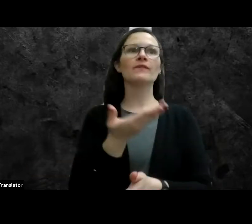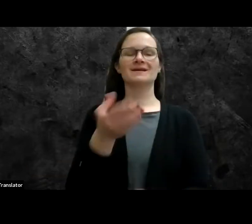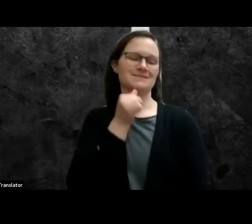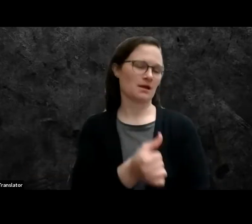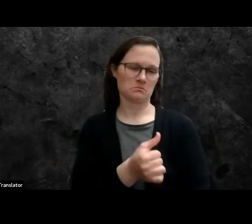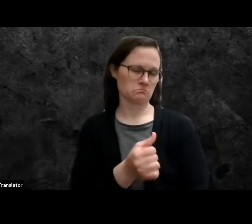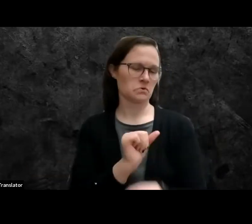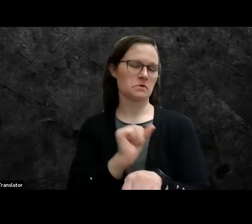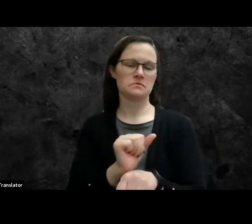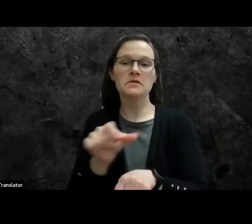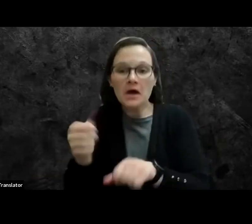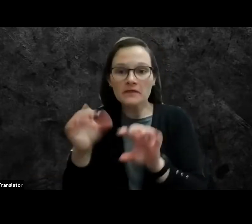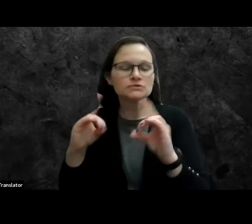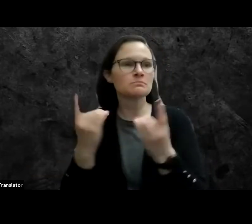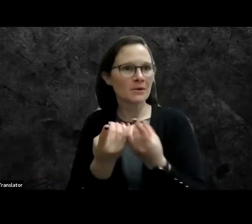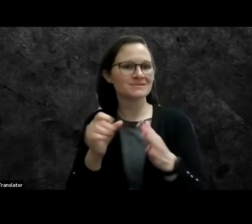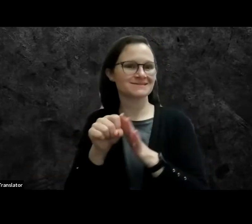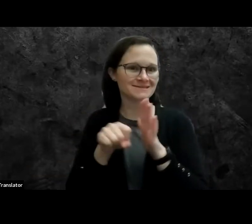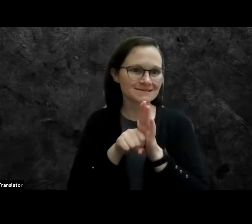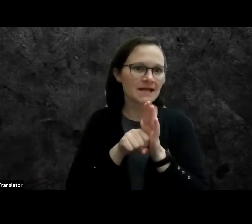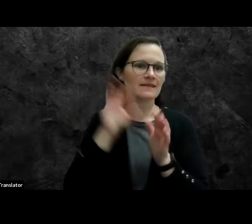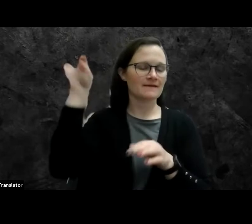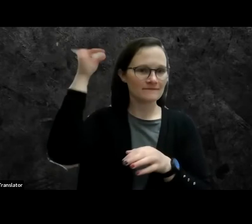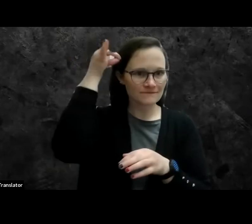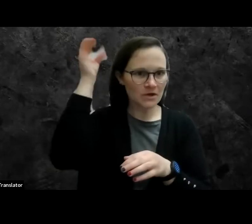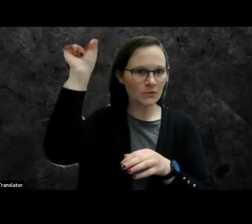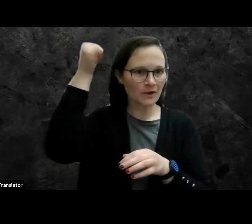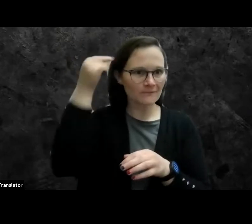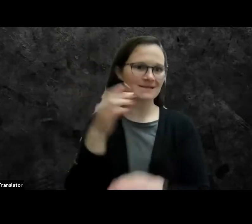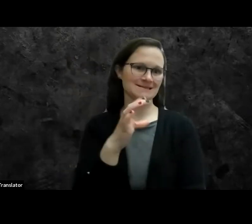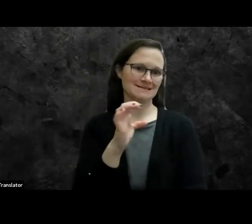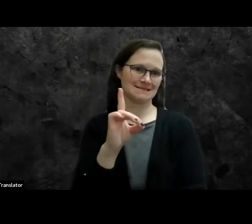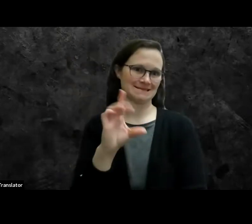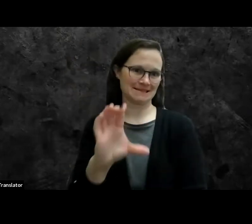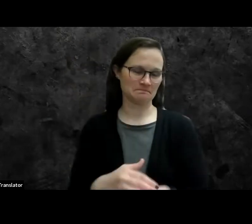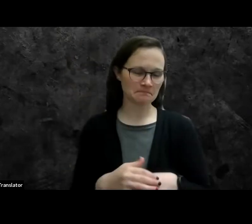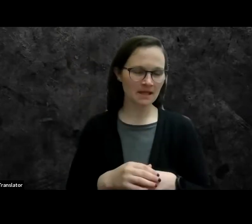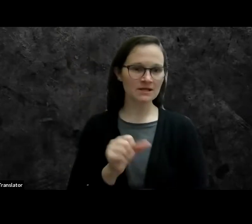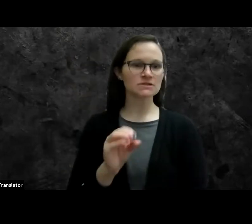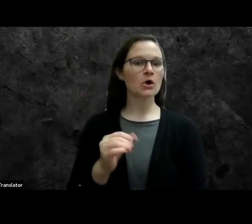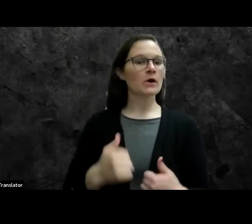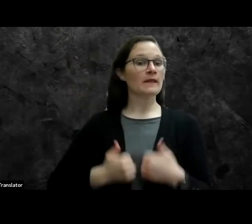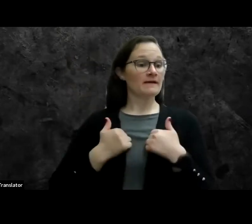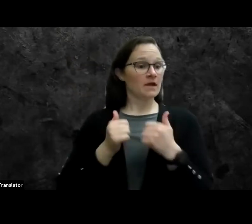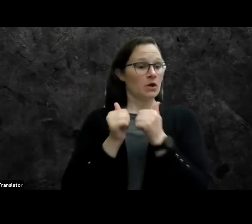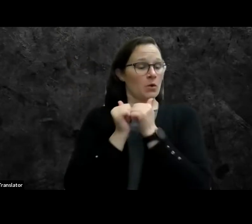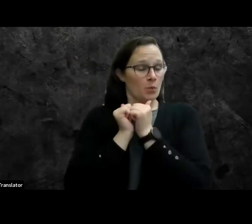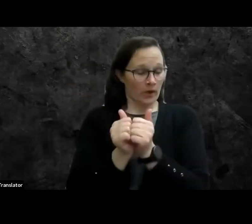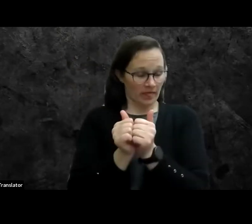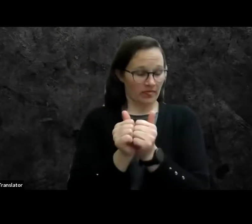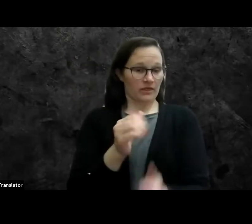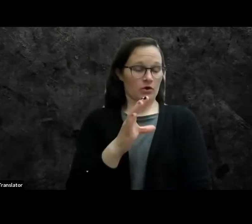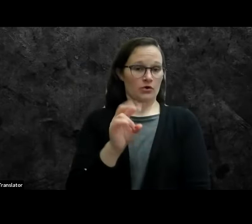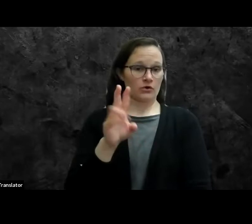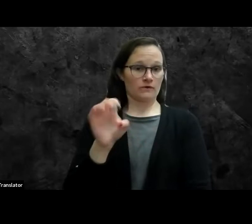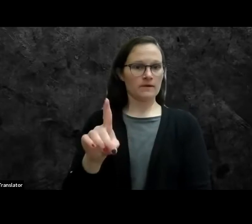with the Department of Health, we're working with the federal government and the CDC. So living with COVID is what we're doing now, but we have more